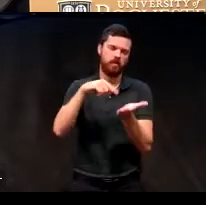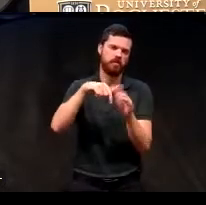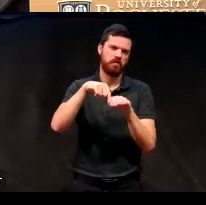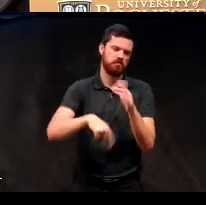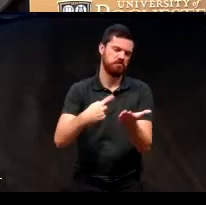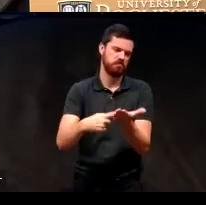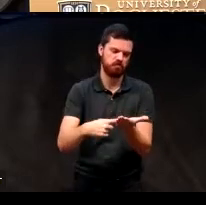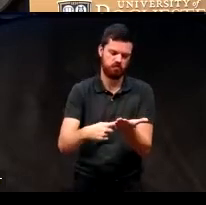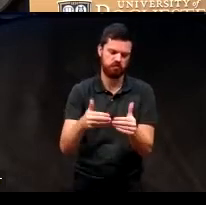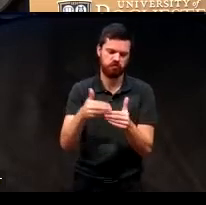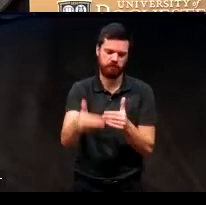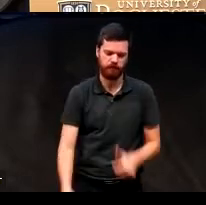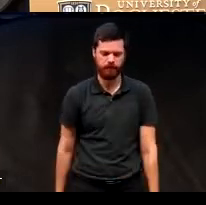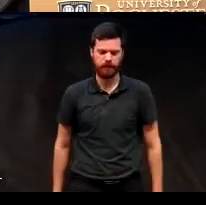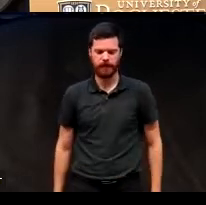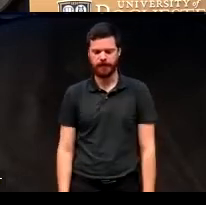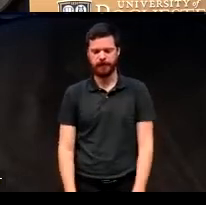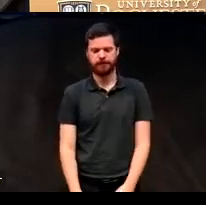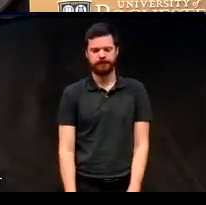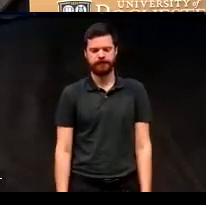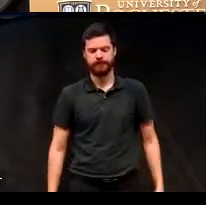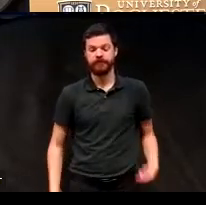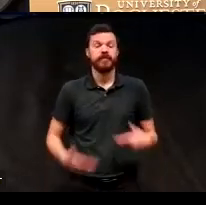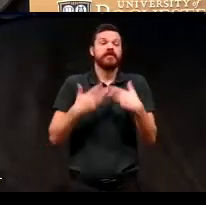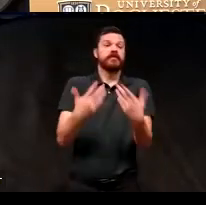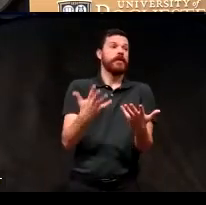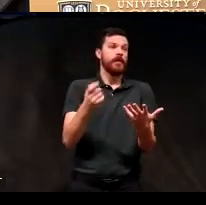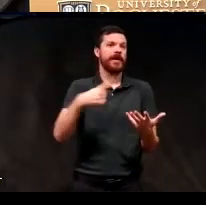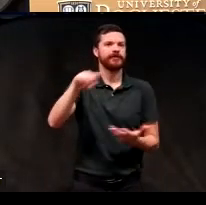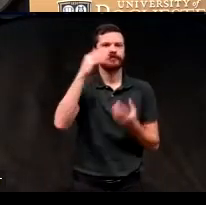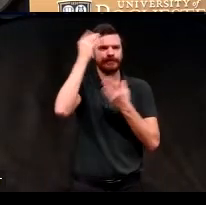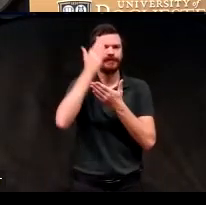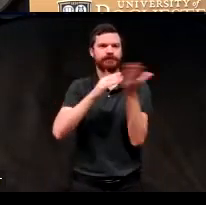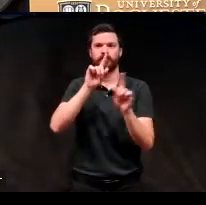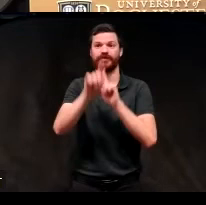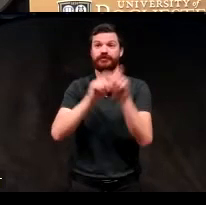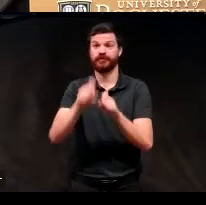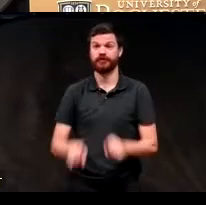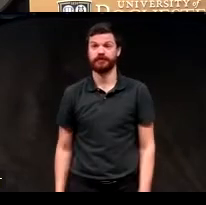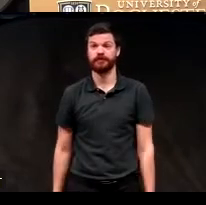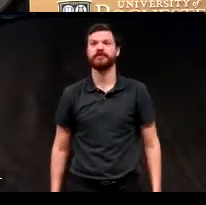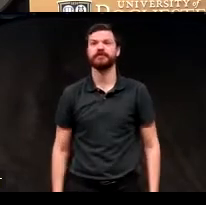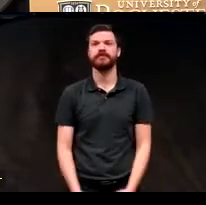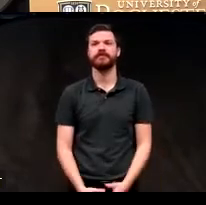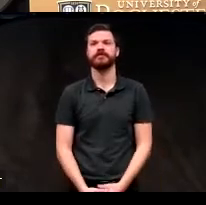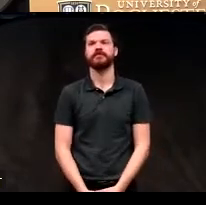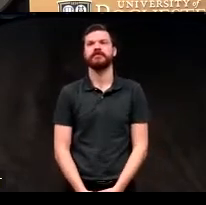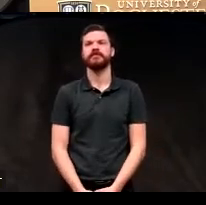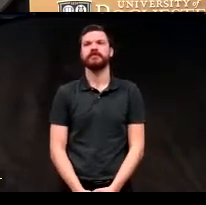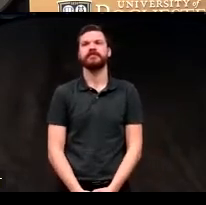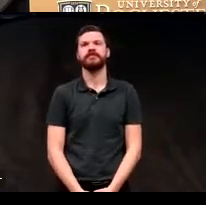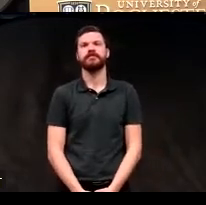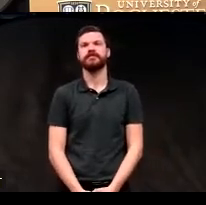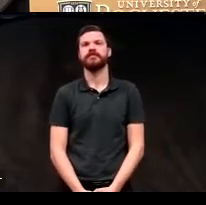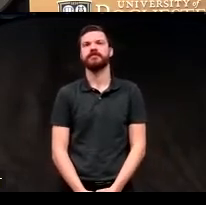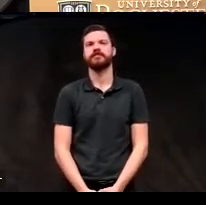more. But there's some questions that I want us to wrestle with. Given the circuit that I